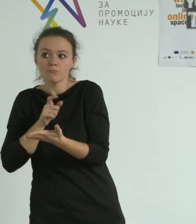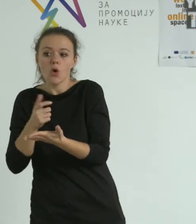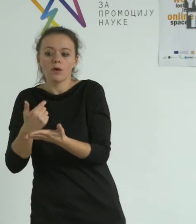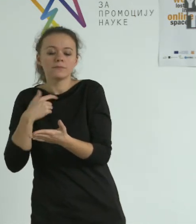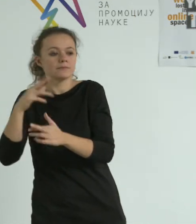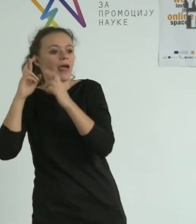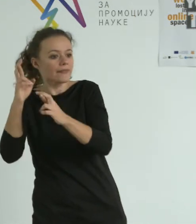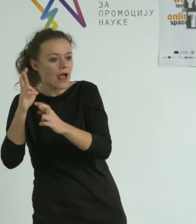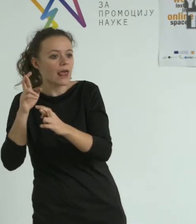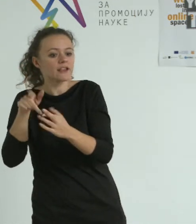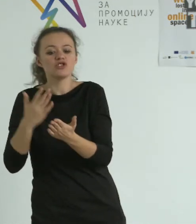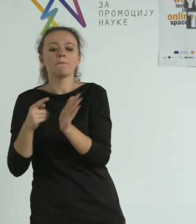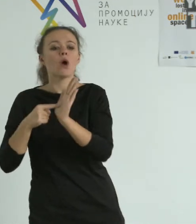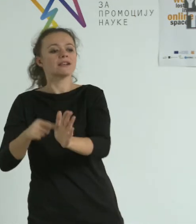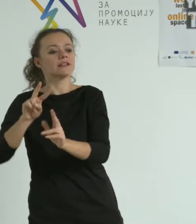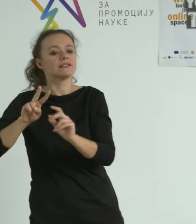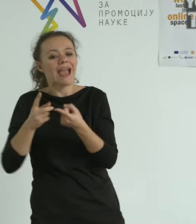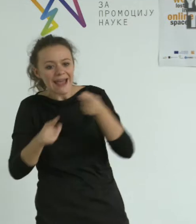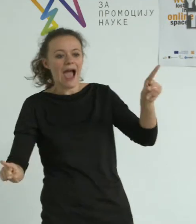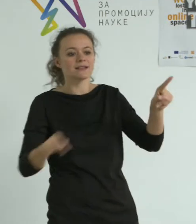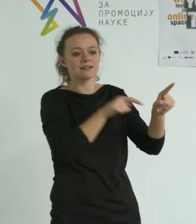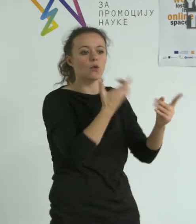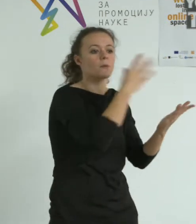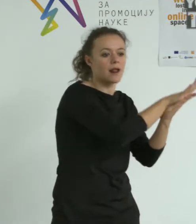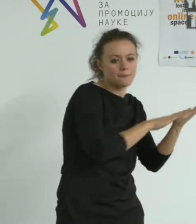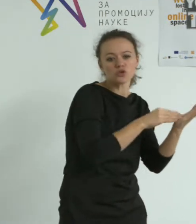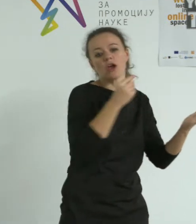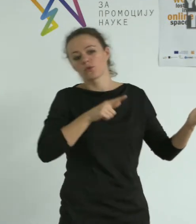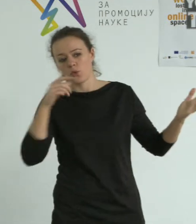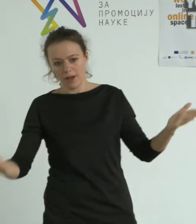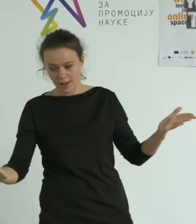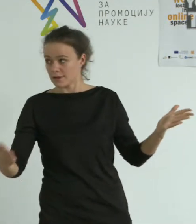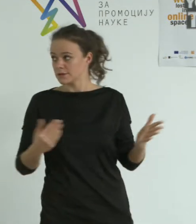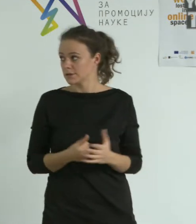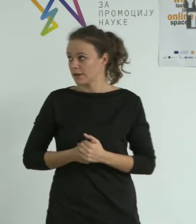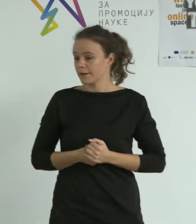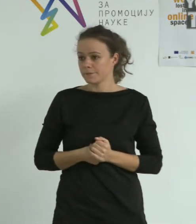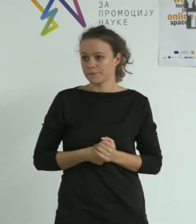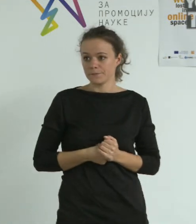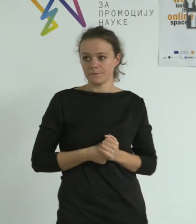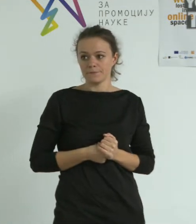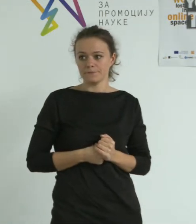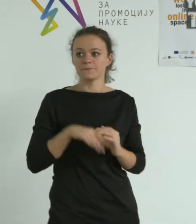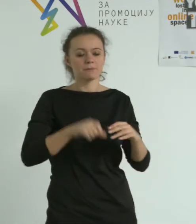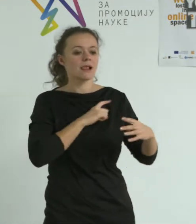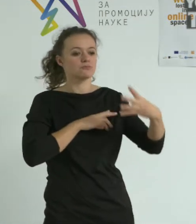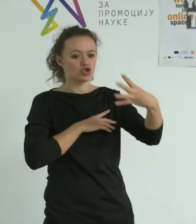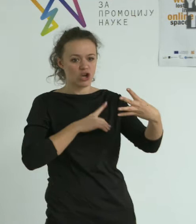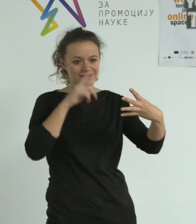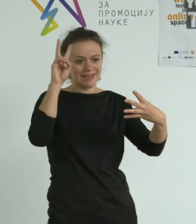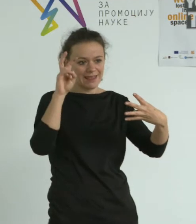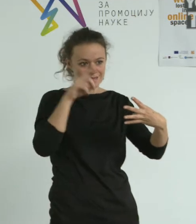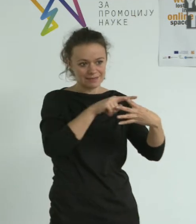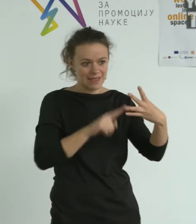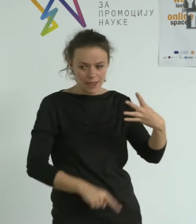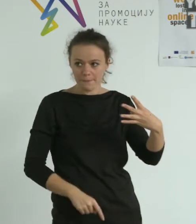on what the participants have learned through the course. It has 4 topics, 3 of